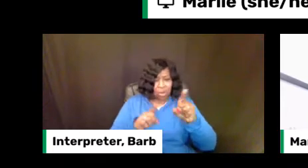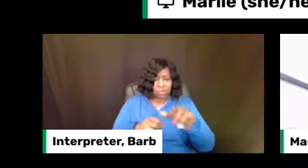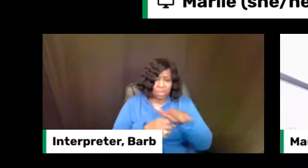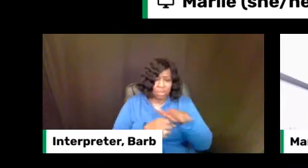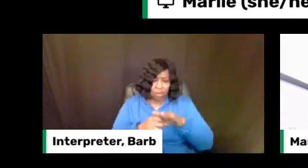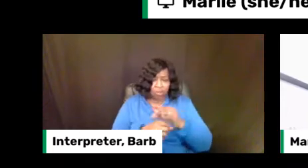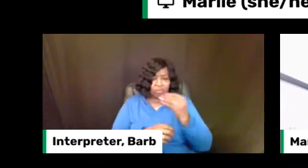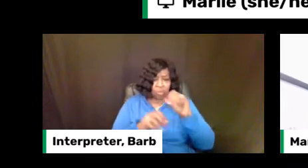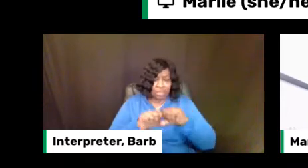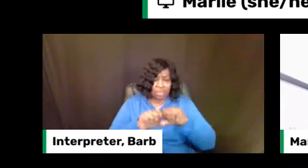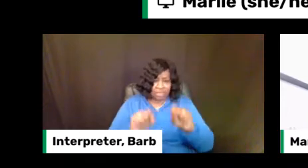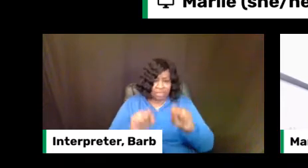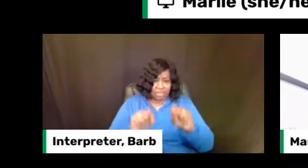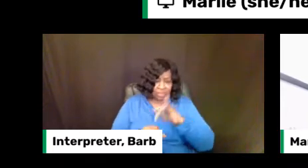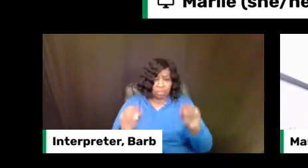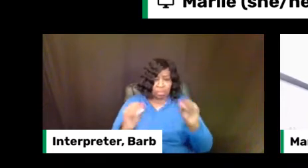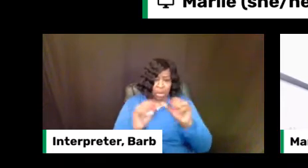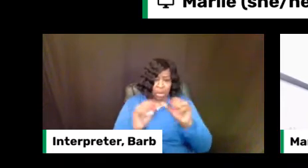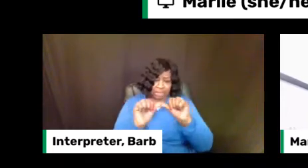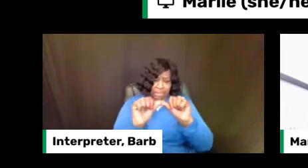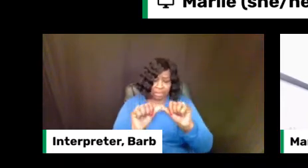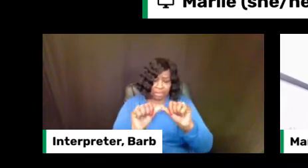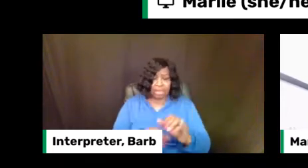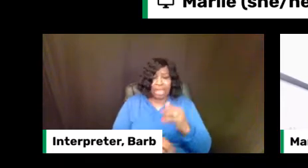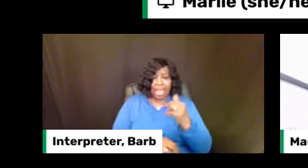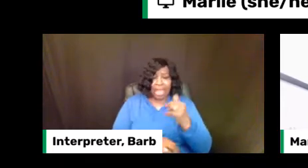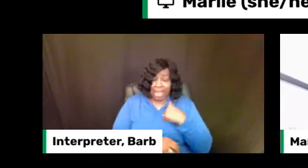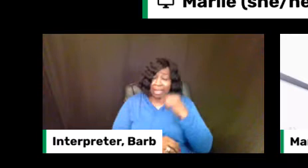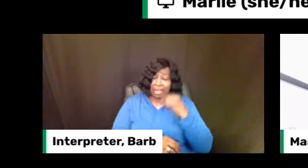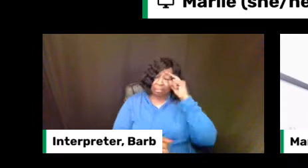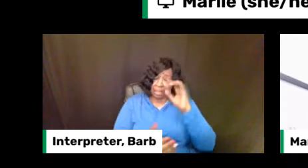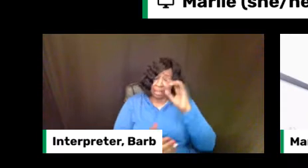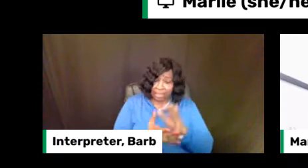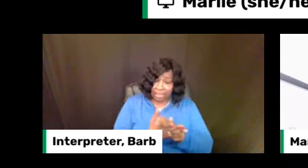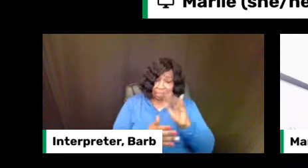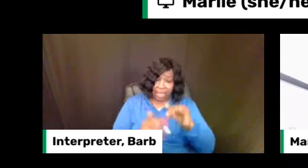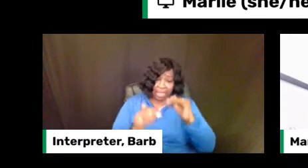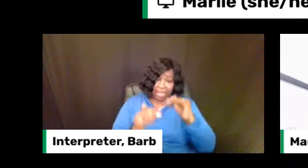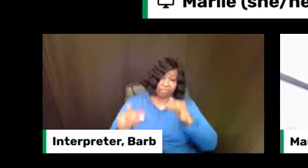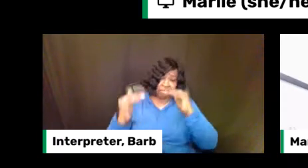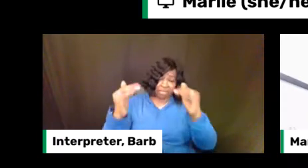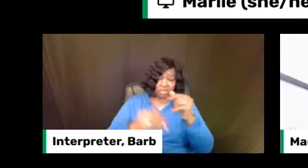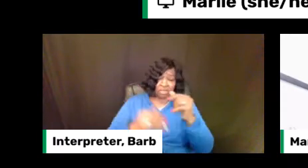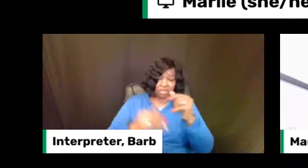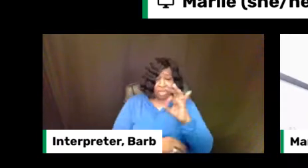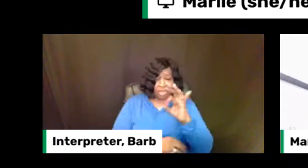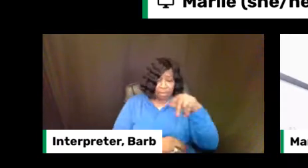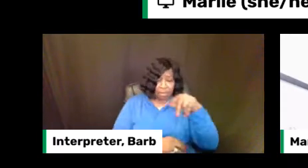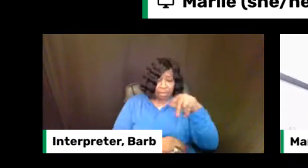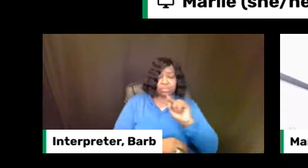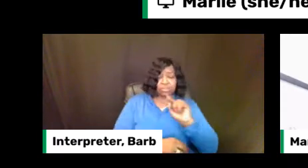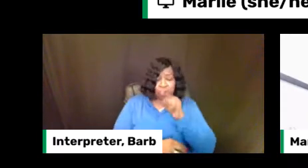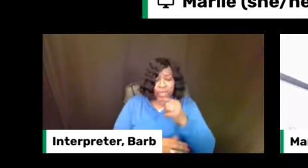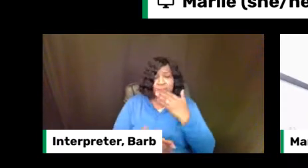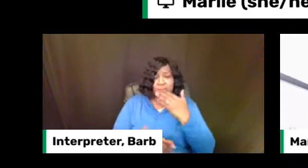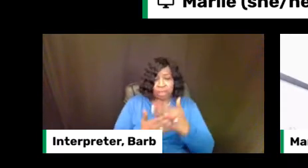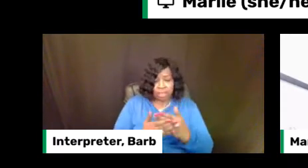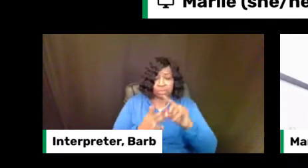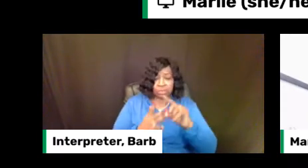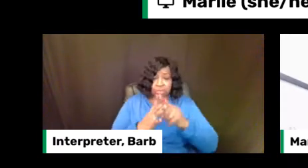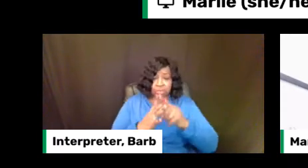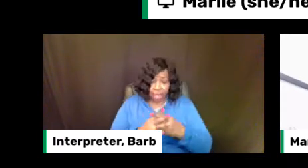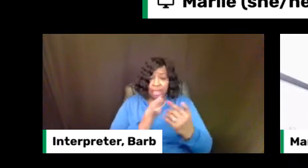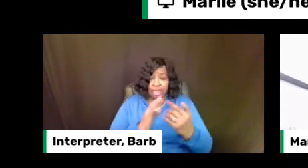resilient. And I am convinced that advancing the GFPP is a really good step that the county can